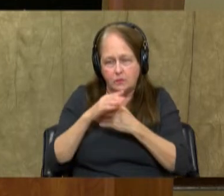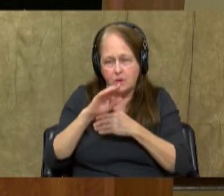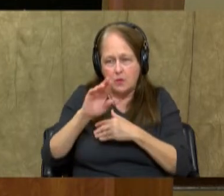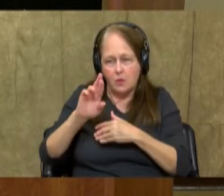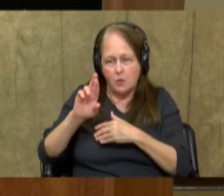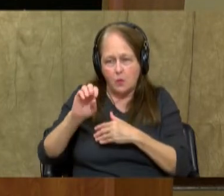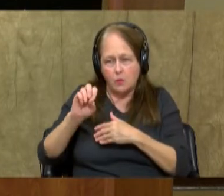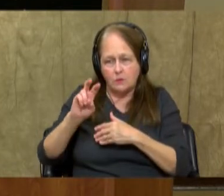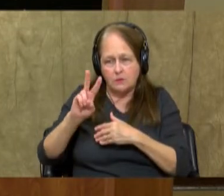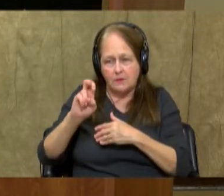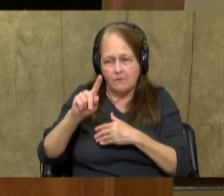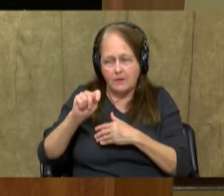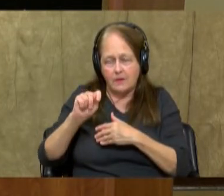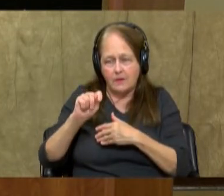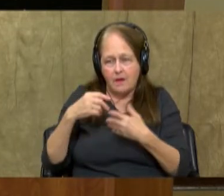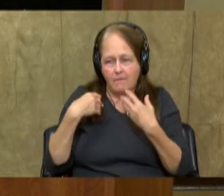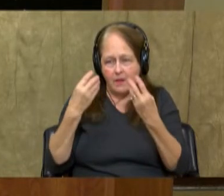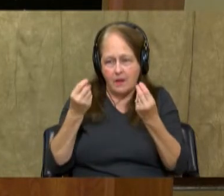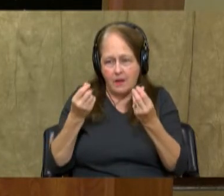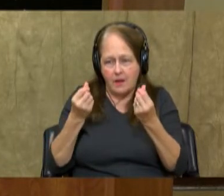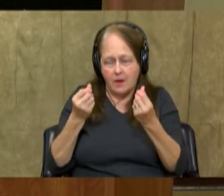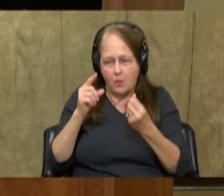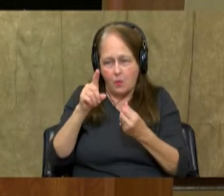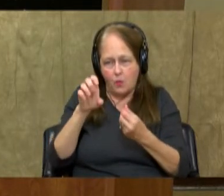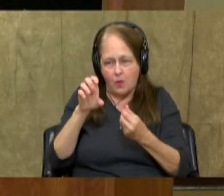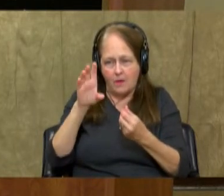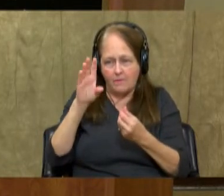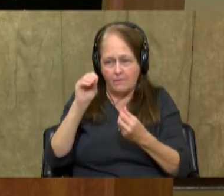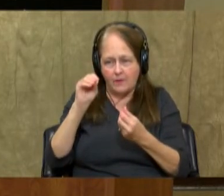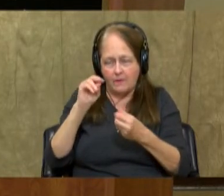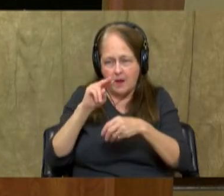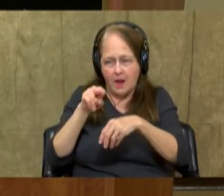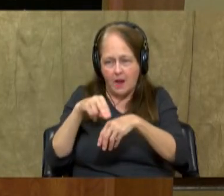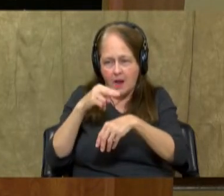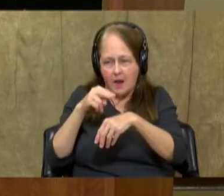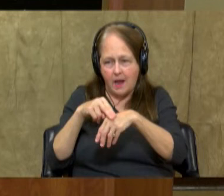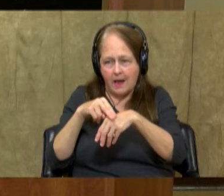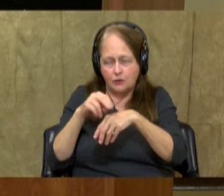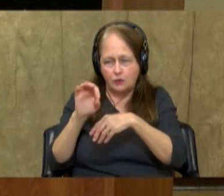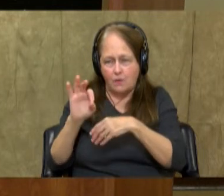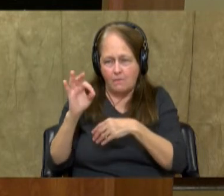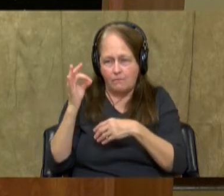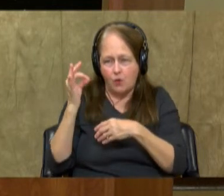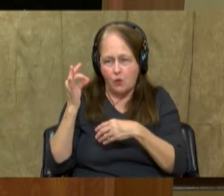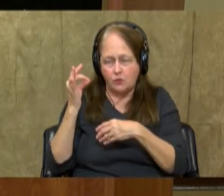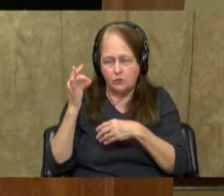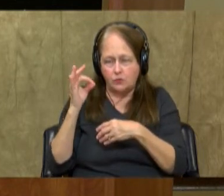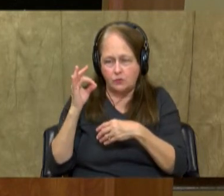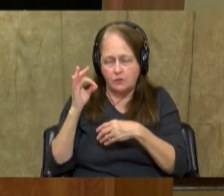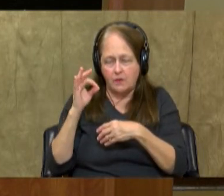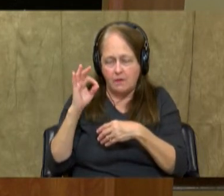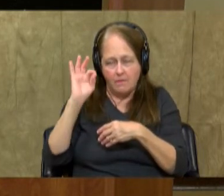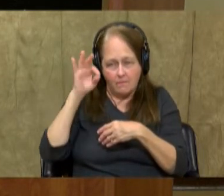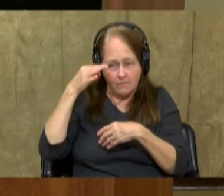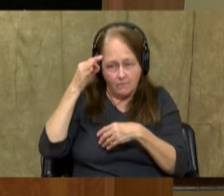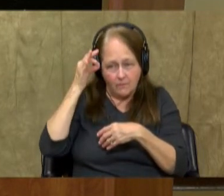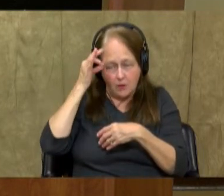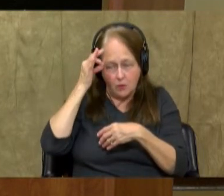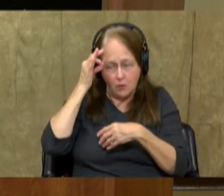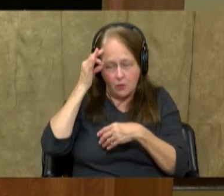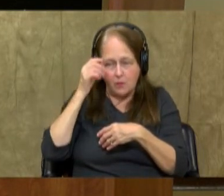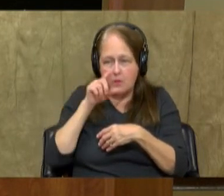for setting aside land for 150 national forests, 51 federal bird